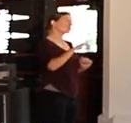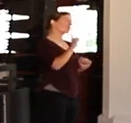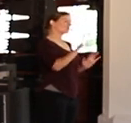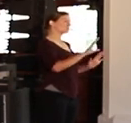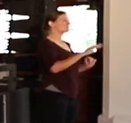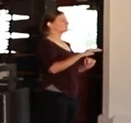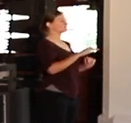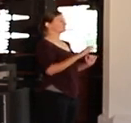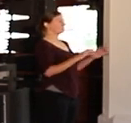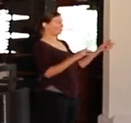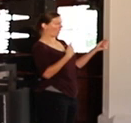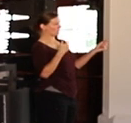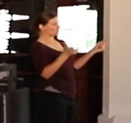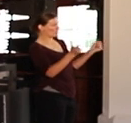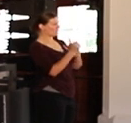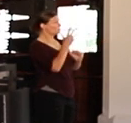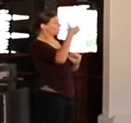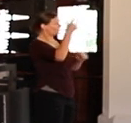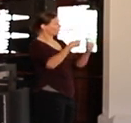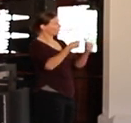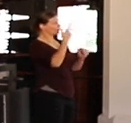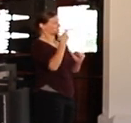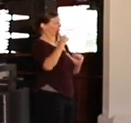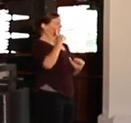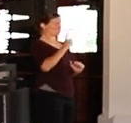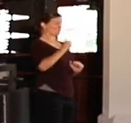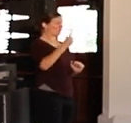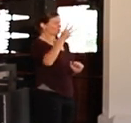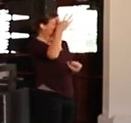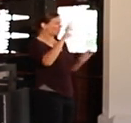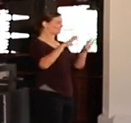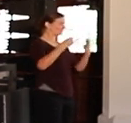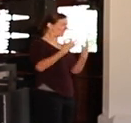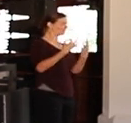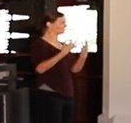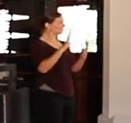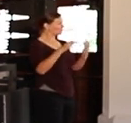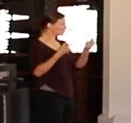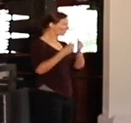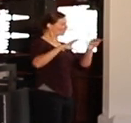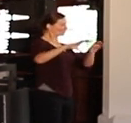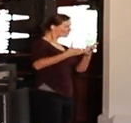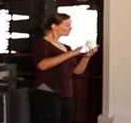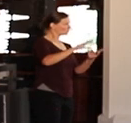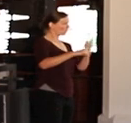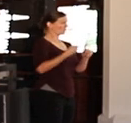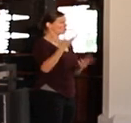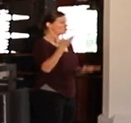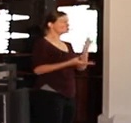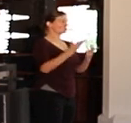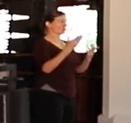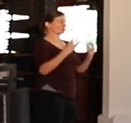let me talk with the parents first, because I think for the most part, parents and families and your support network and your friends, you're probably